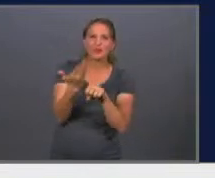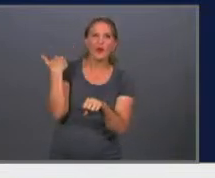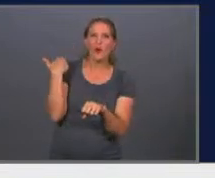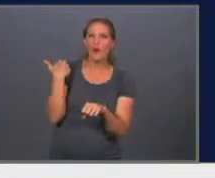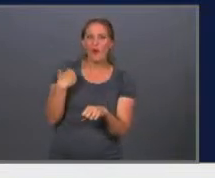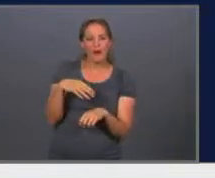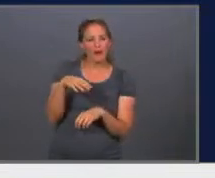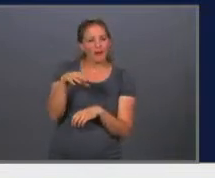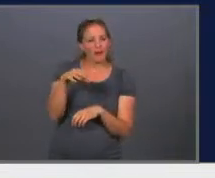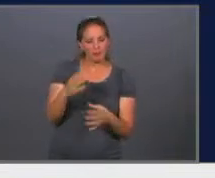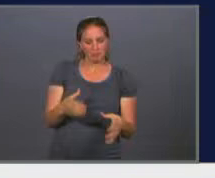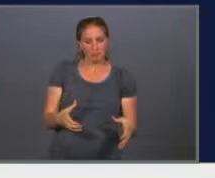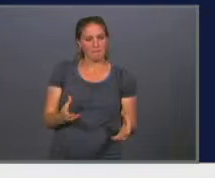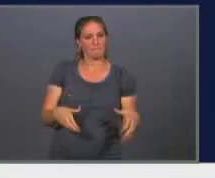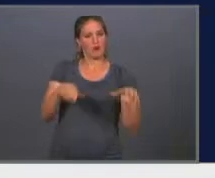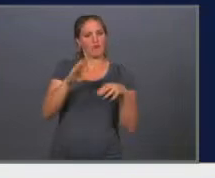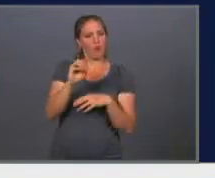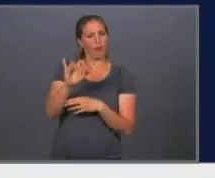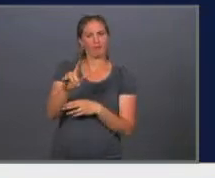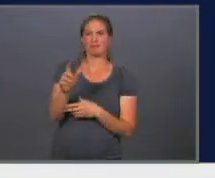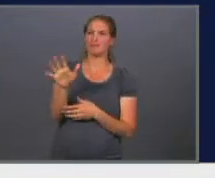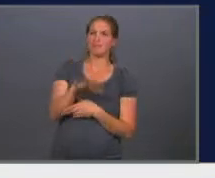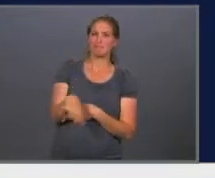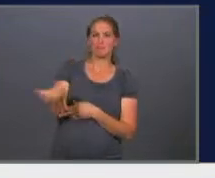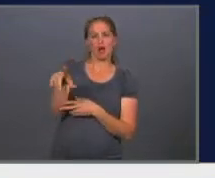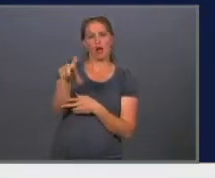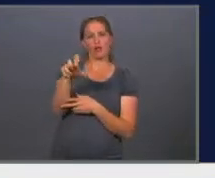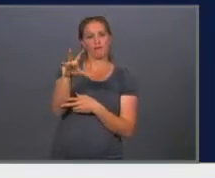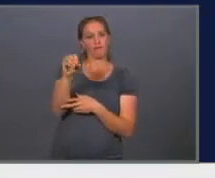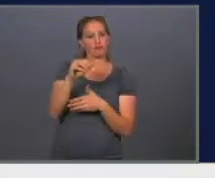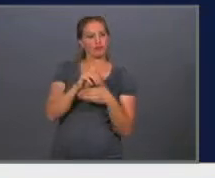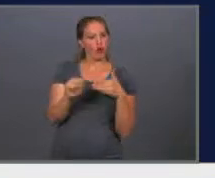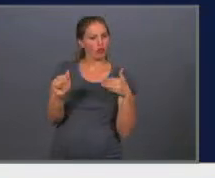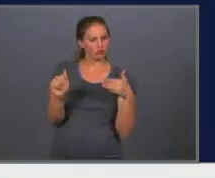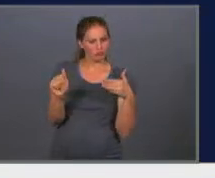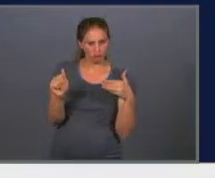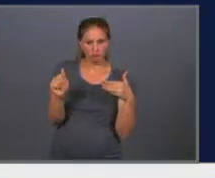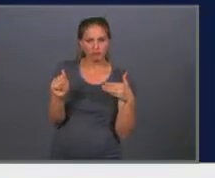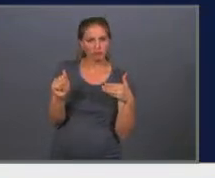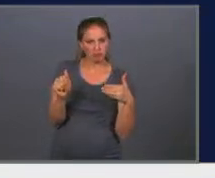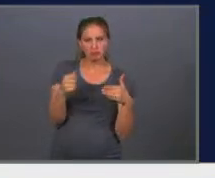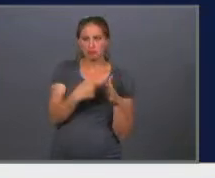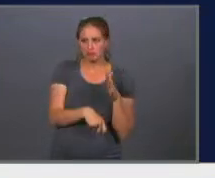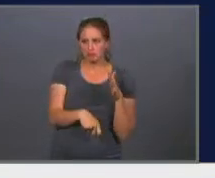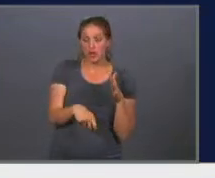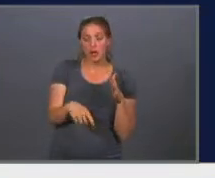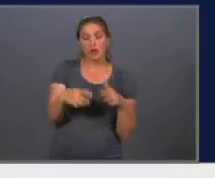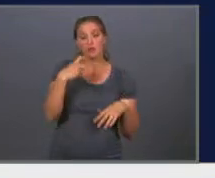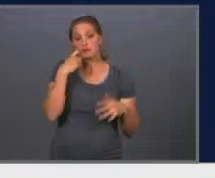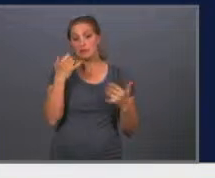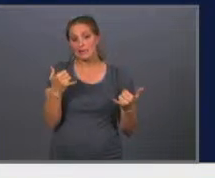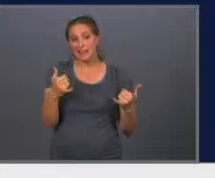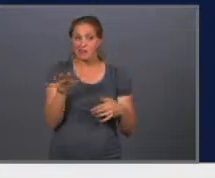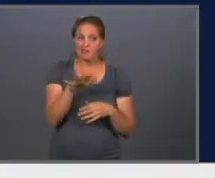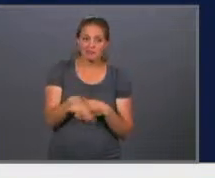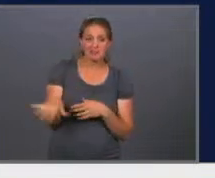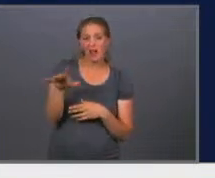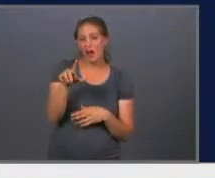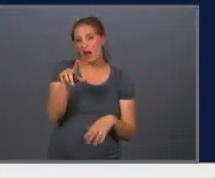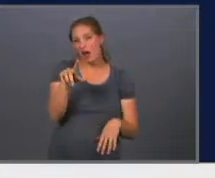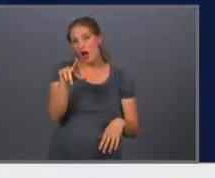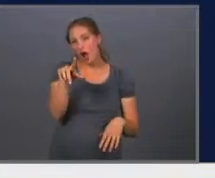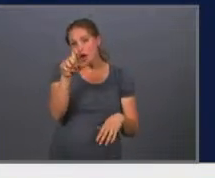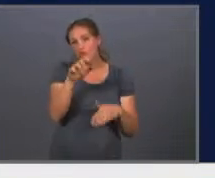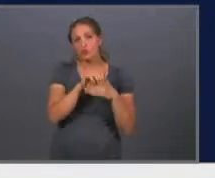was in the vicinity of $150, and more recently, it's been in the vicinity of